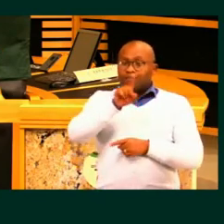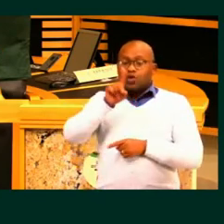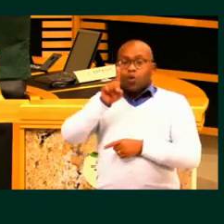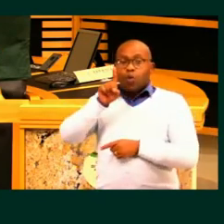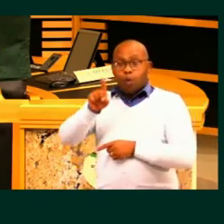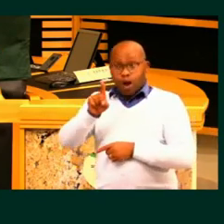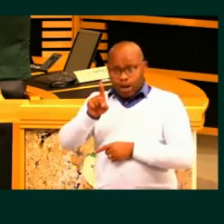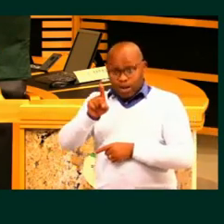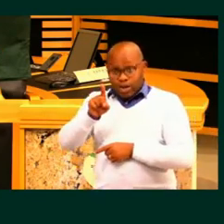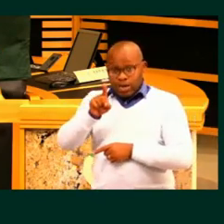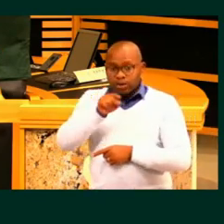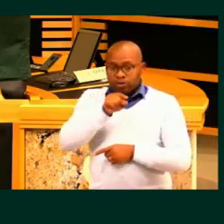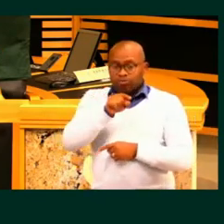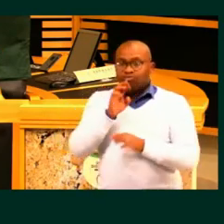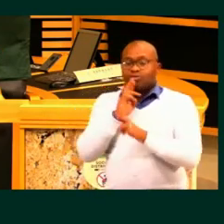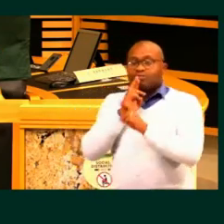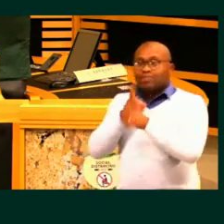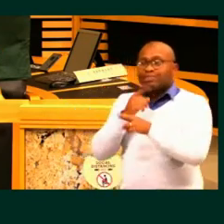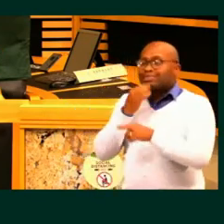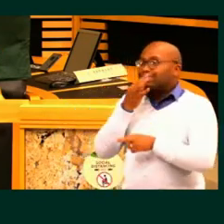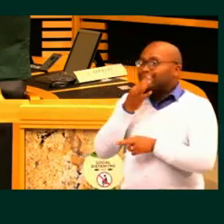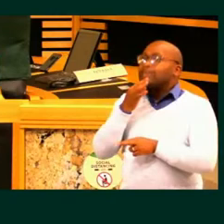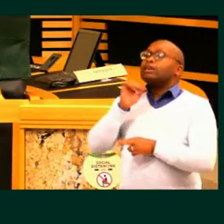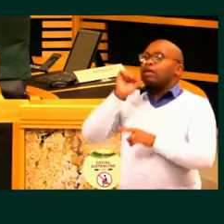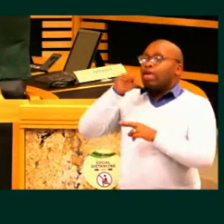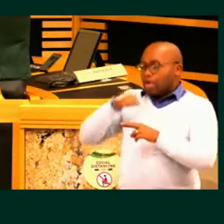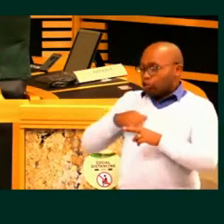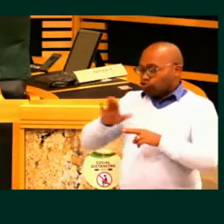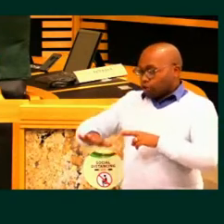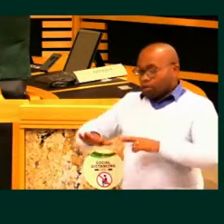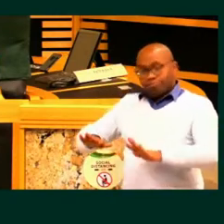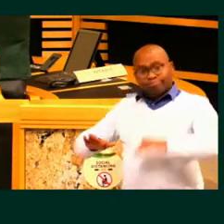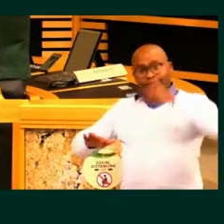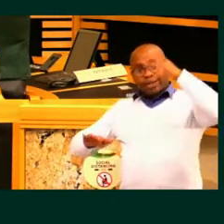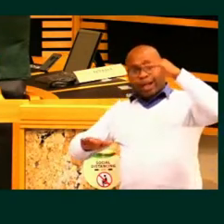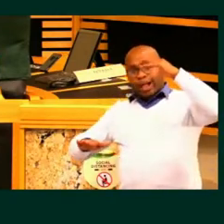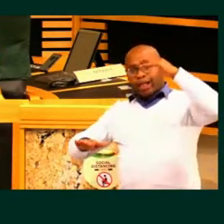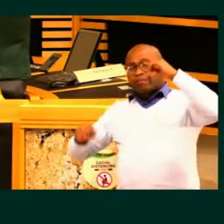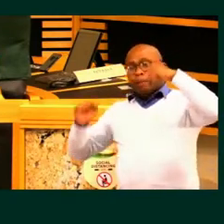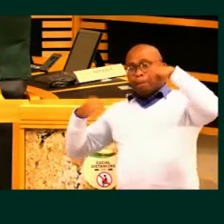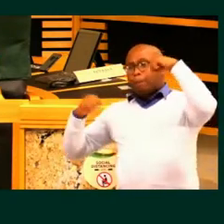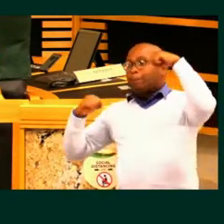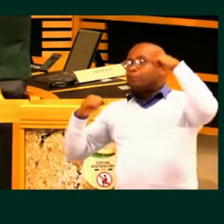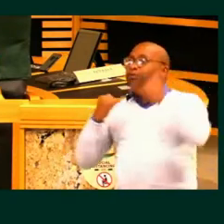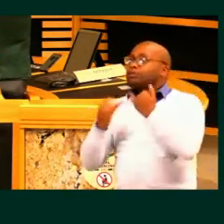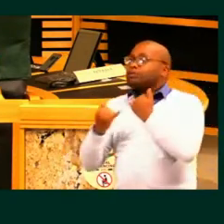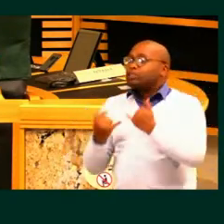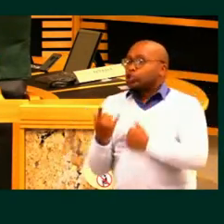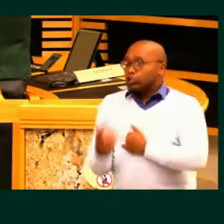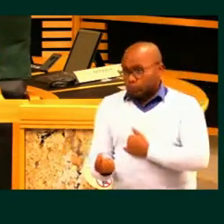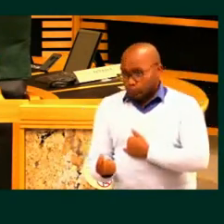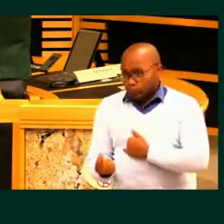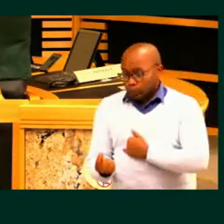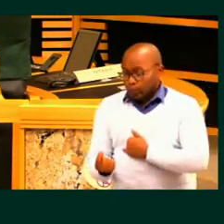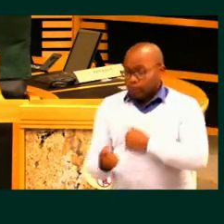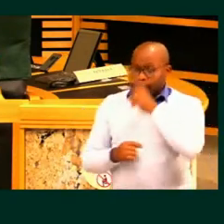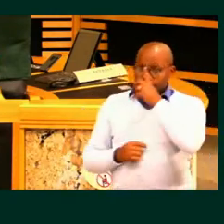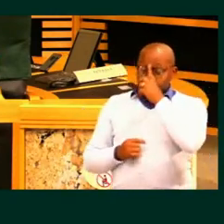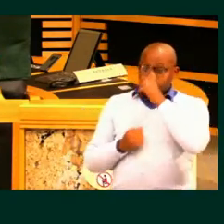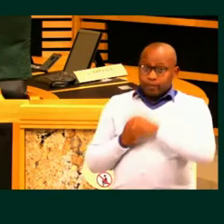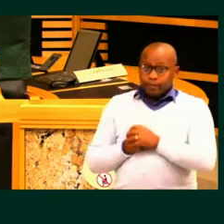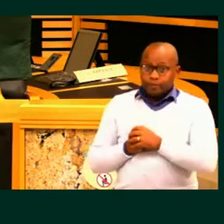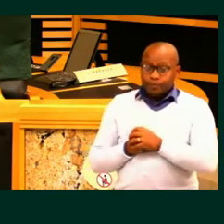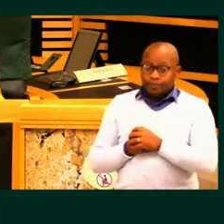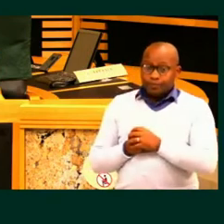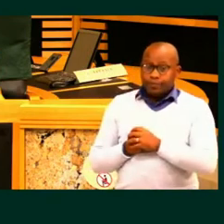statutory sexual assault cases which which accounted for 1.59% of all registered cases a